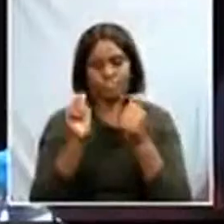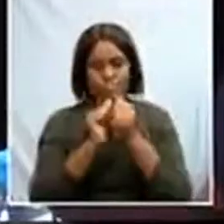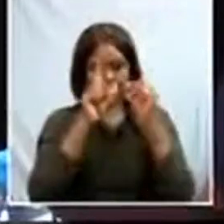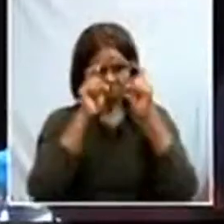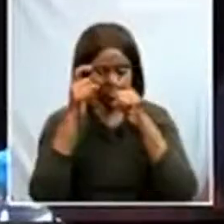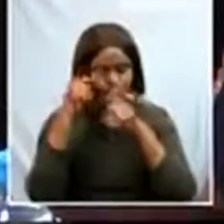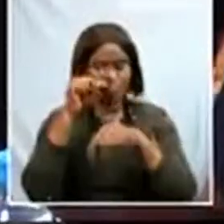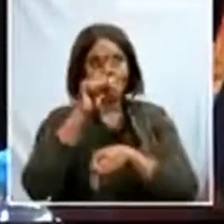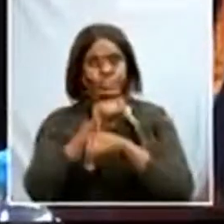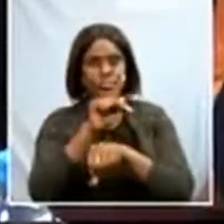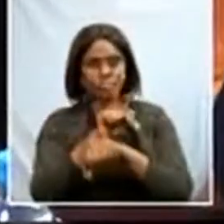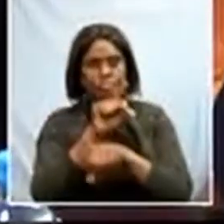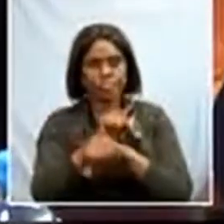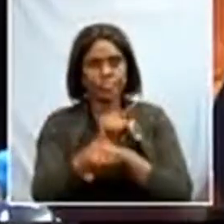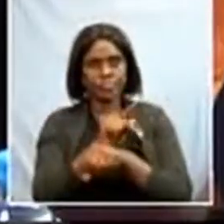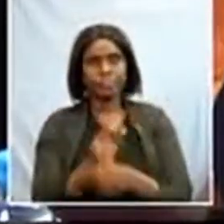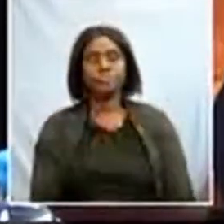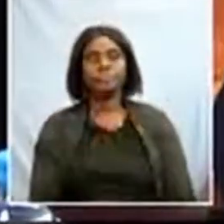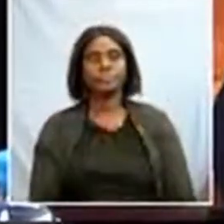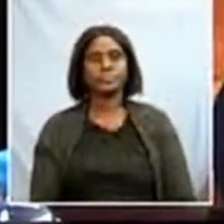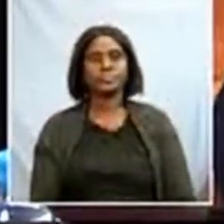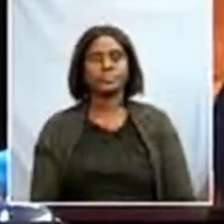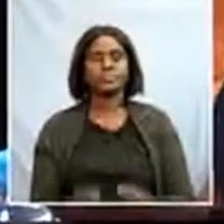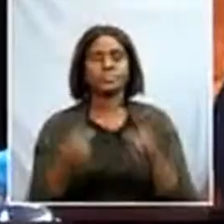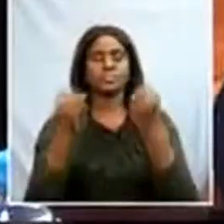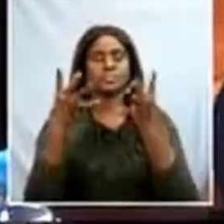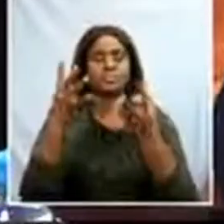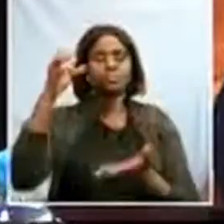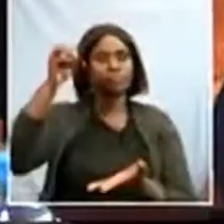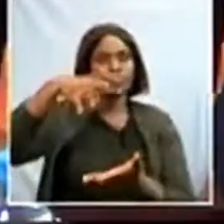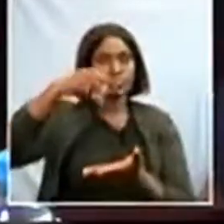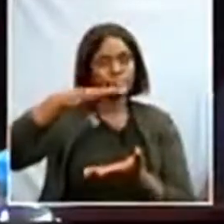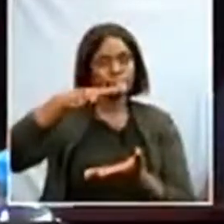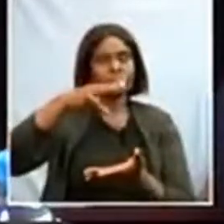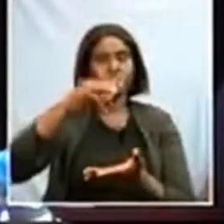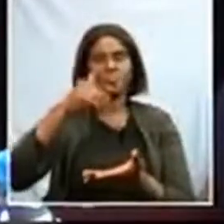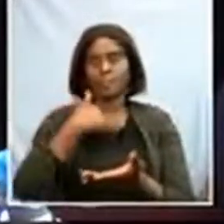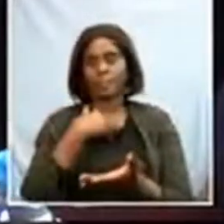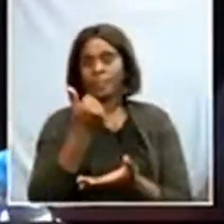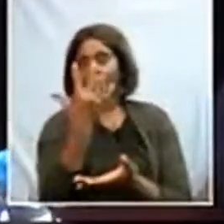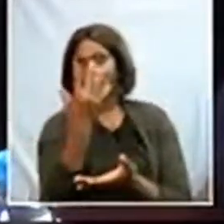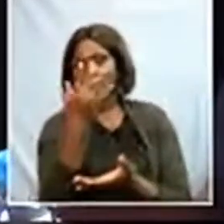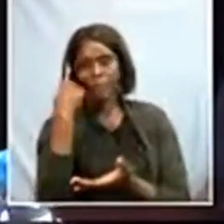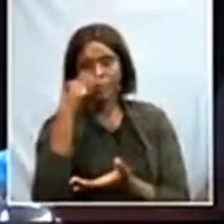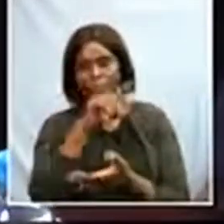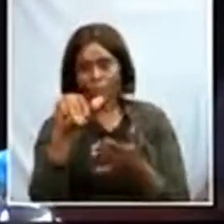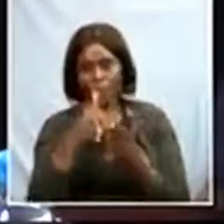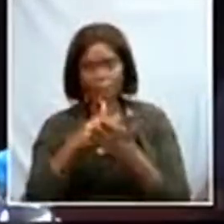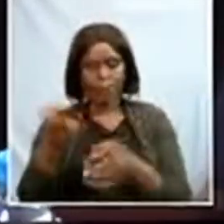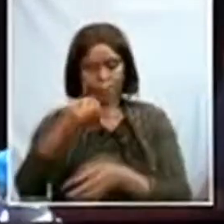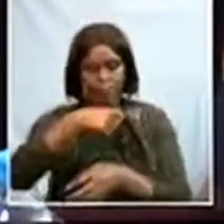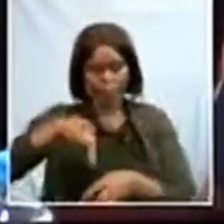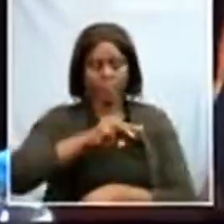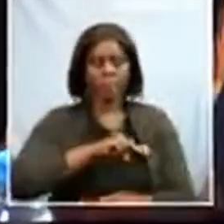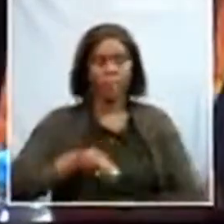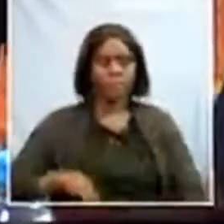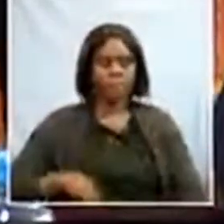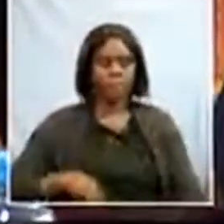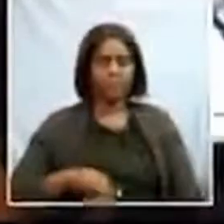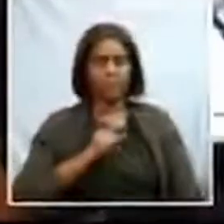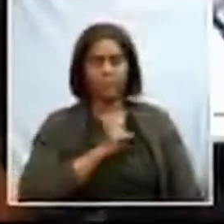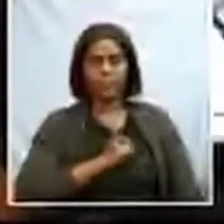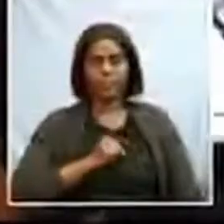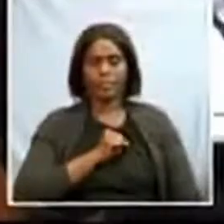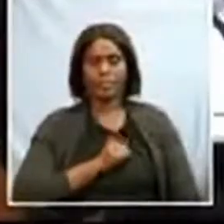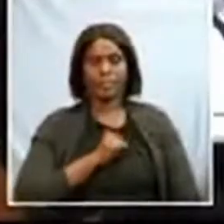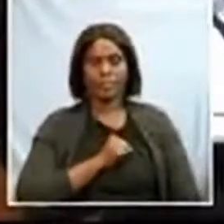the project. How many copies is that? Do you have 15 copies for the members? Unfortunately,